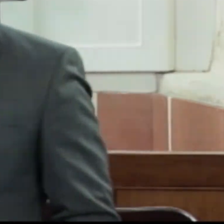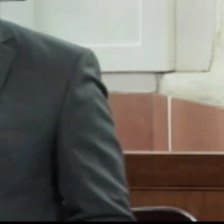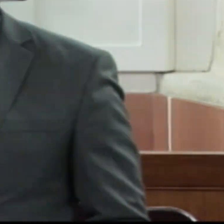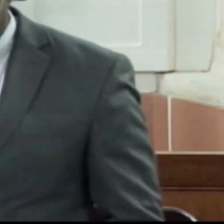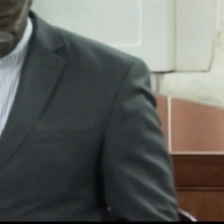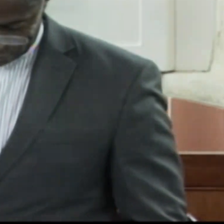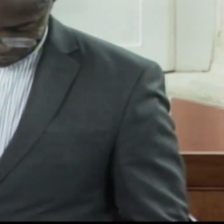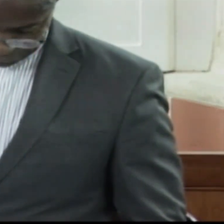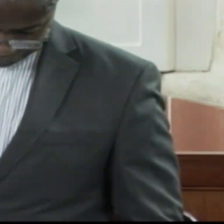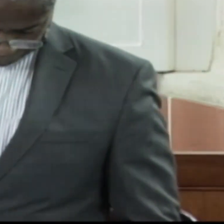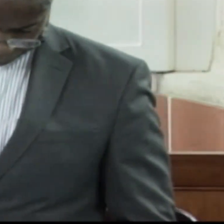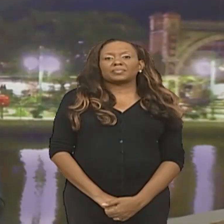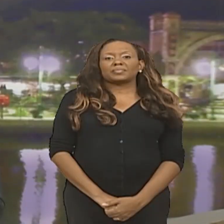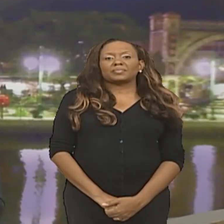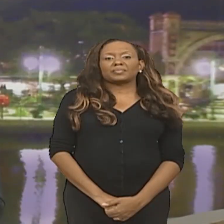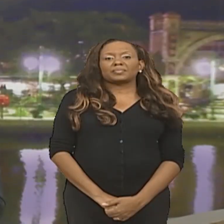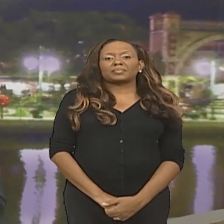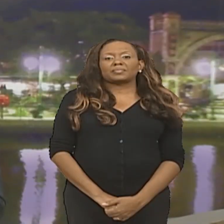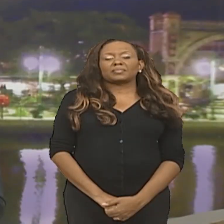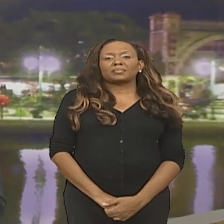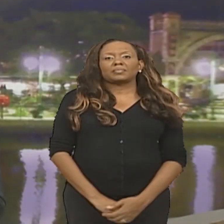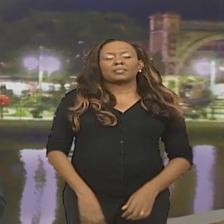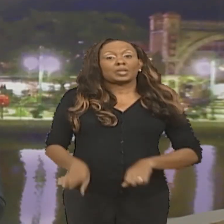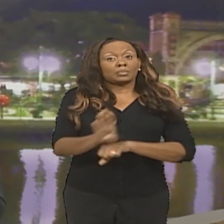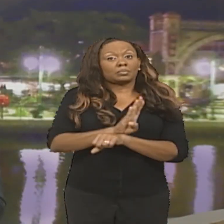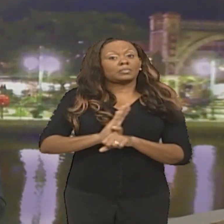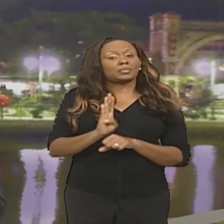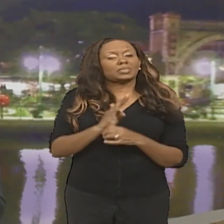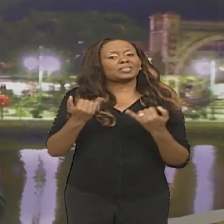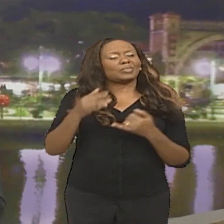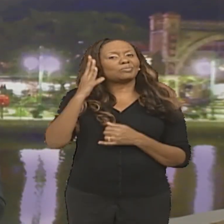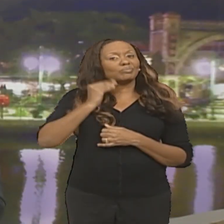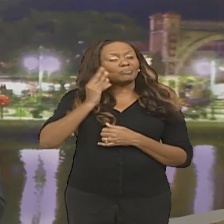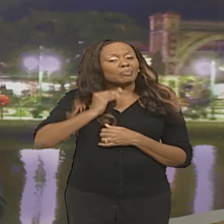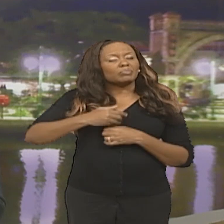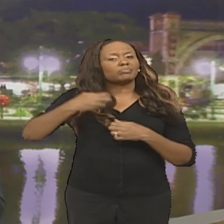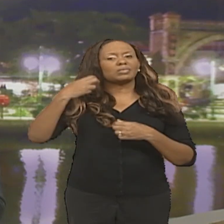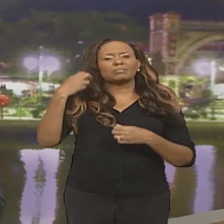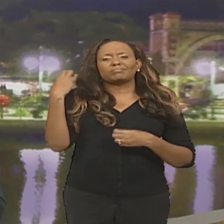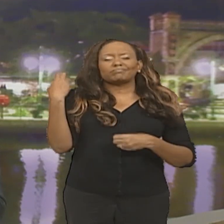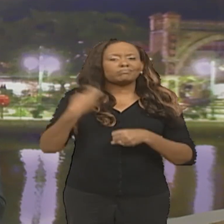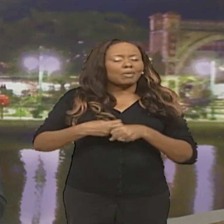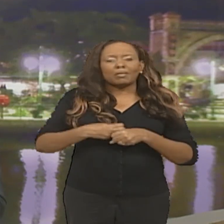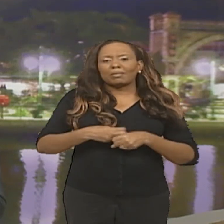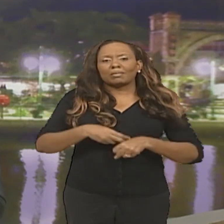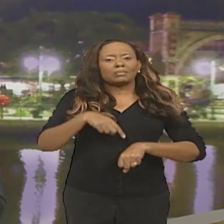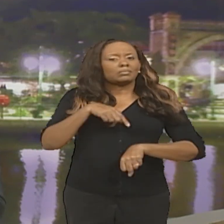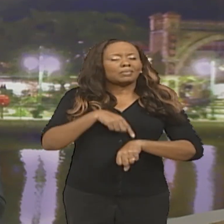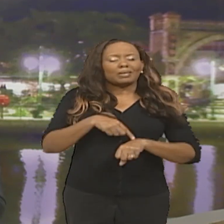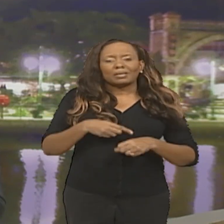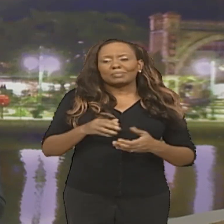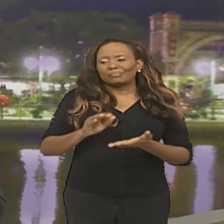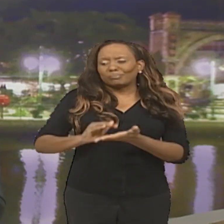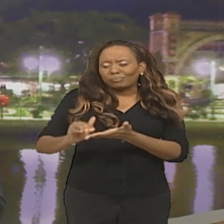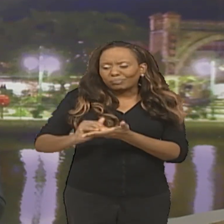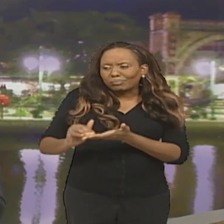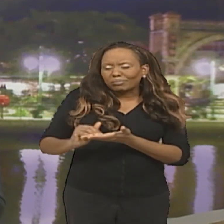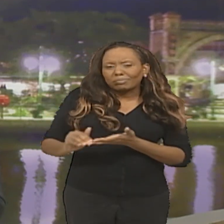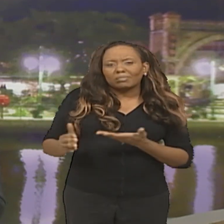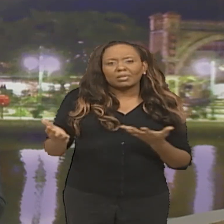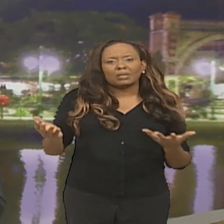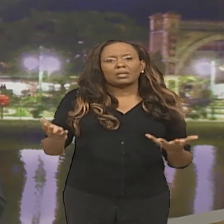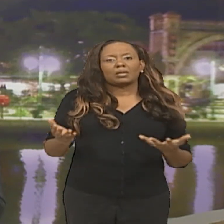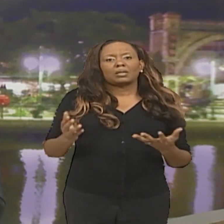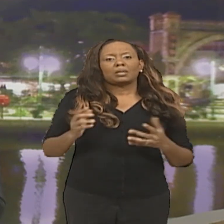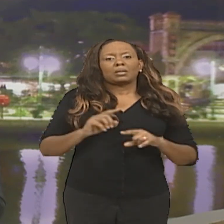15 years. As Barbados currently endures a difficult period of layoffs, a government senator is stressing that